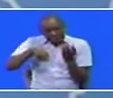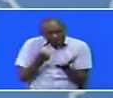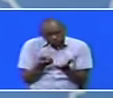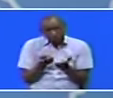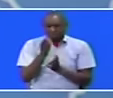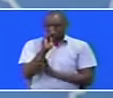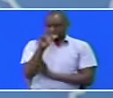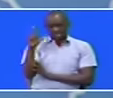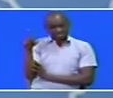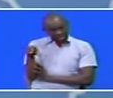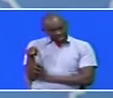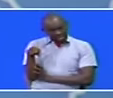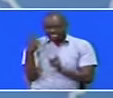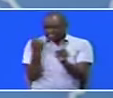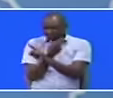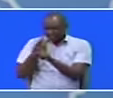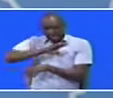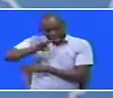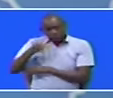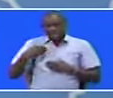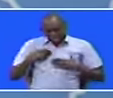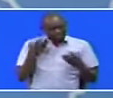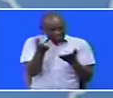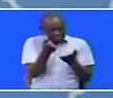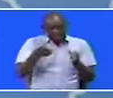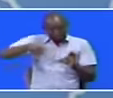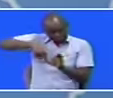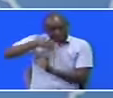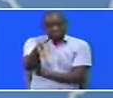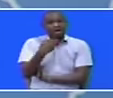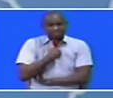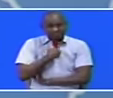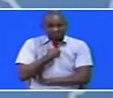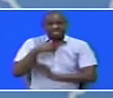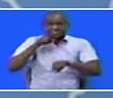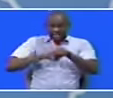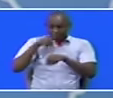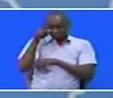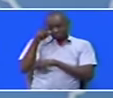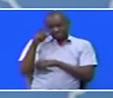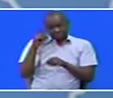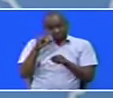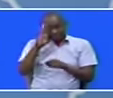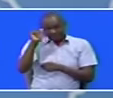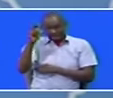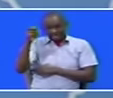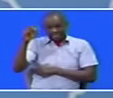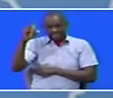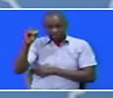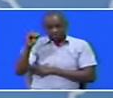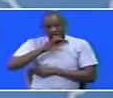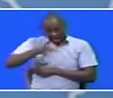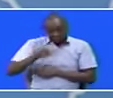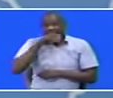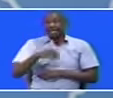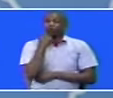which seeks to have counties hosting natural resources that benefit the most. Speaking at a Tiaty in Baringo County, Senator Moi said